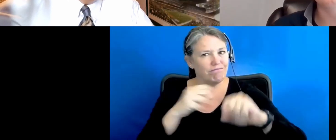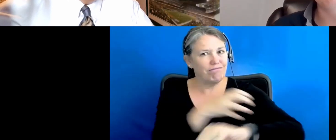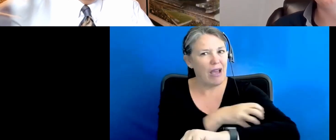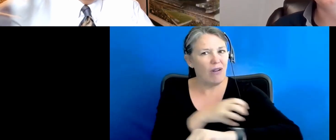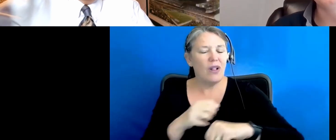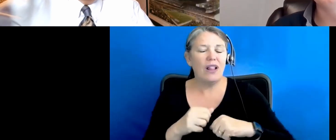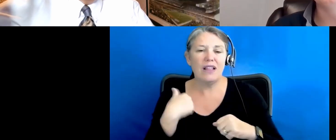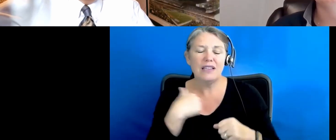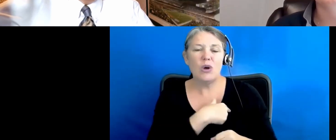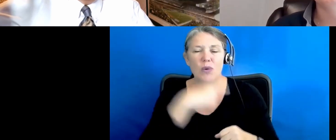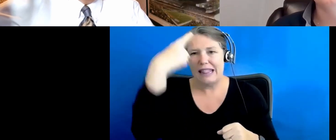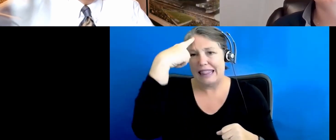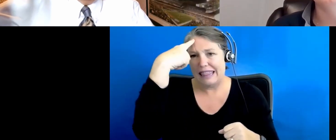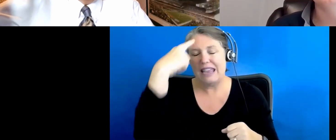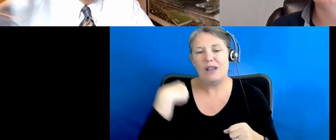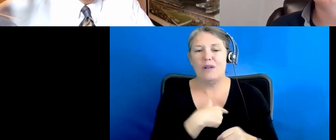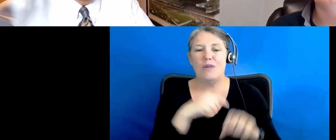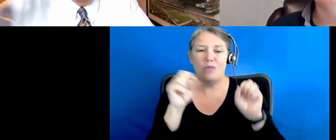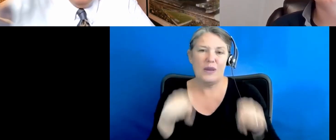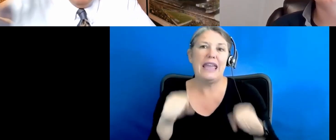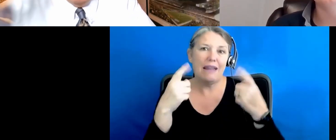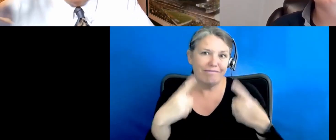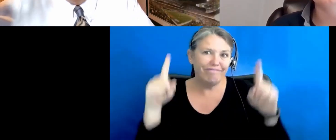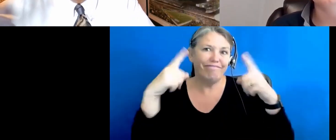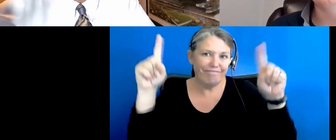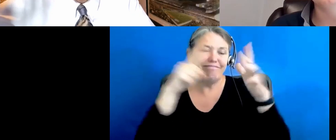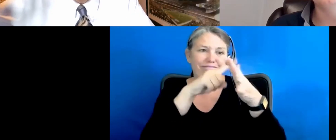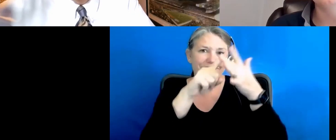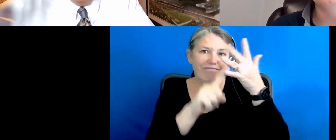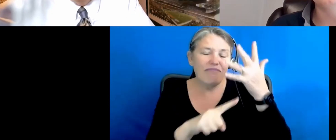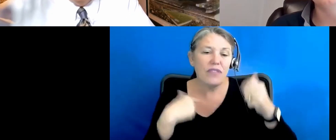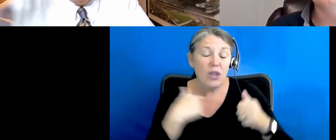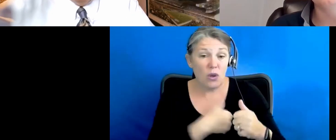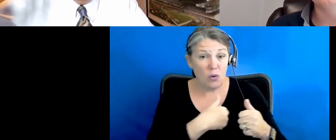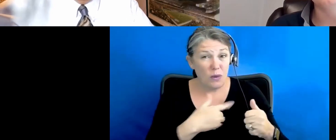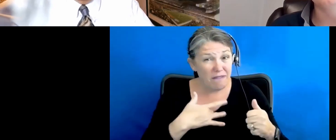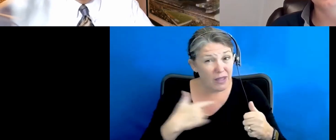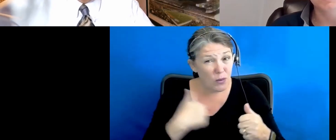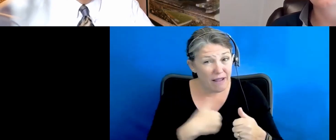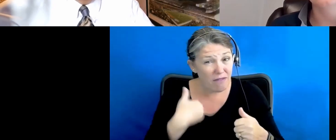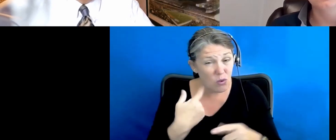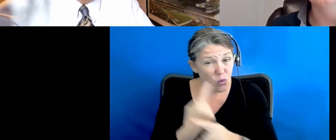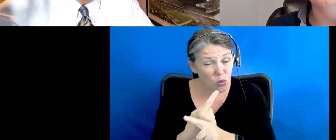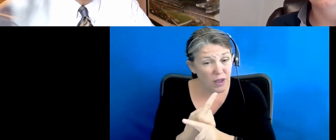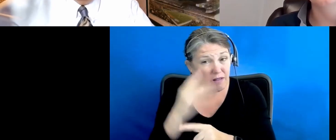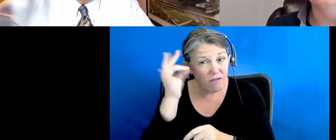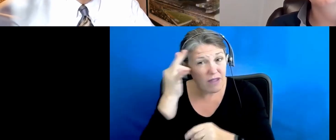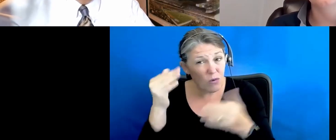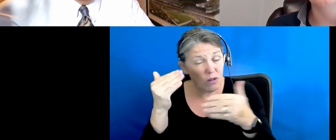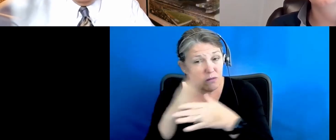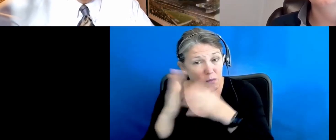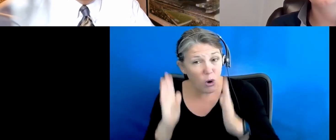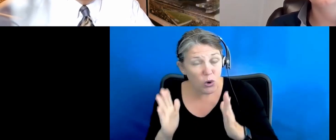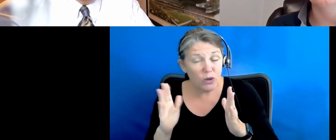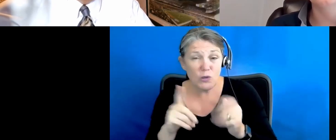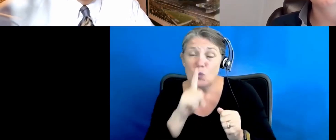we think we'll be able to get some things done. We believe that we have the right federal partners presently to